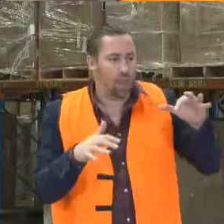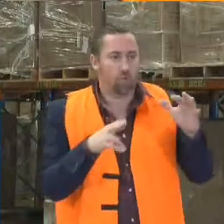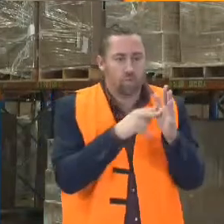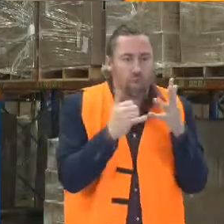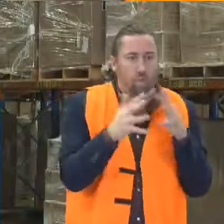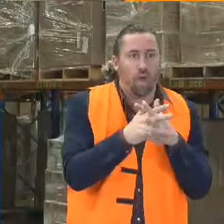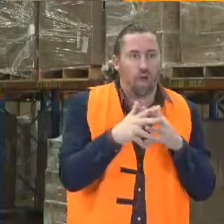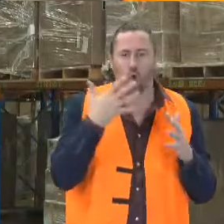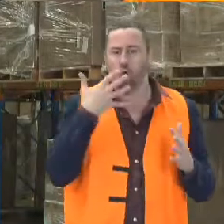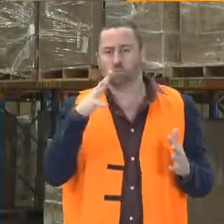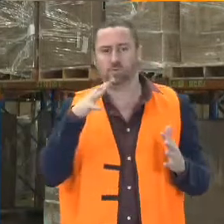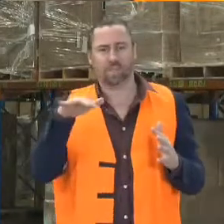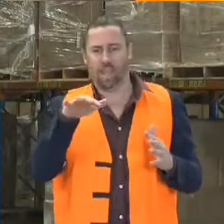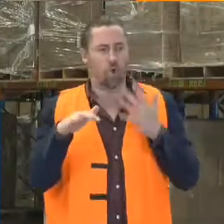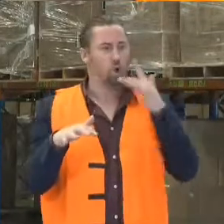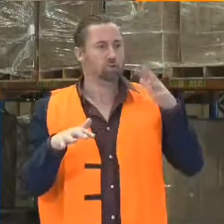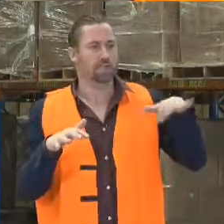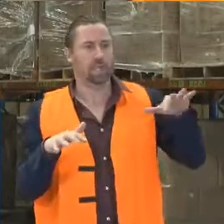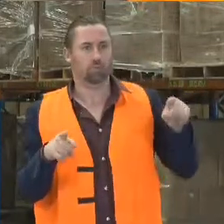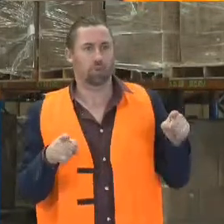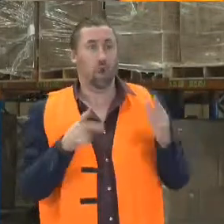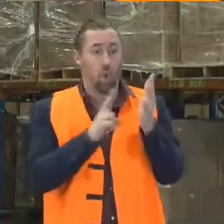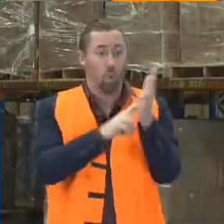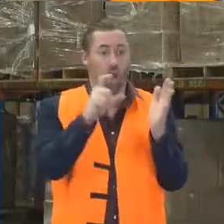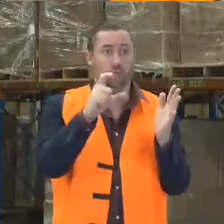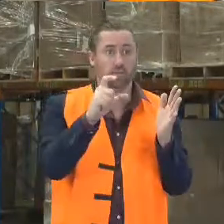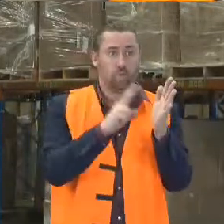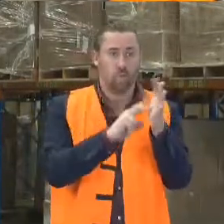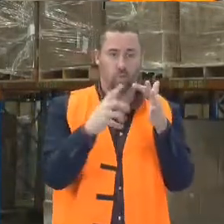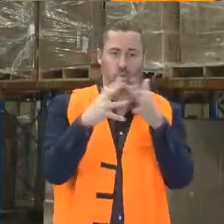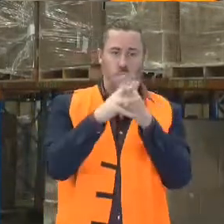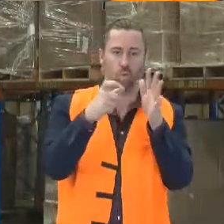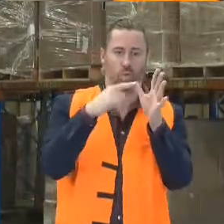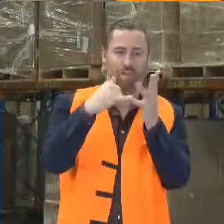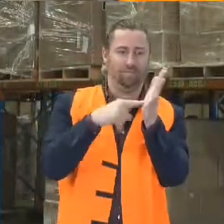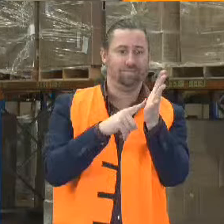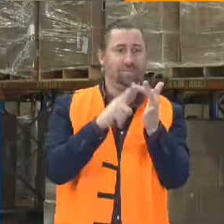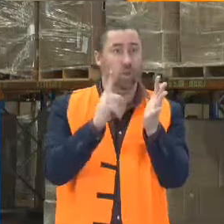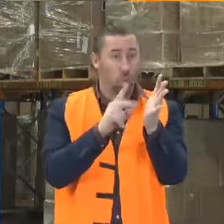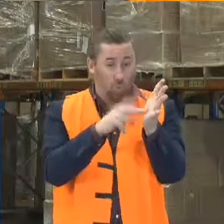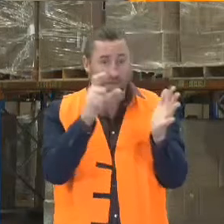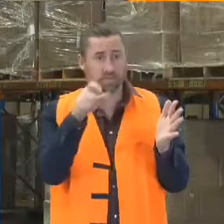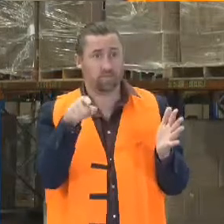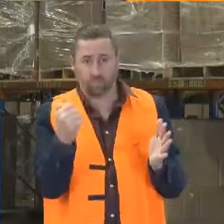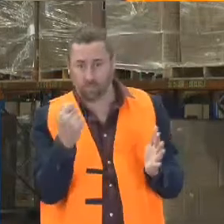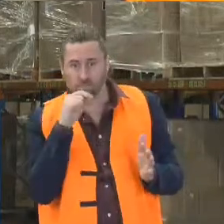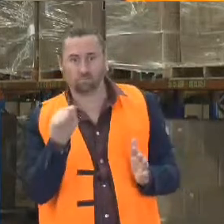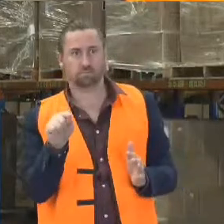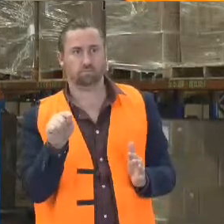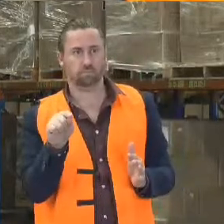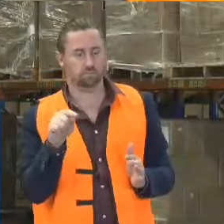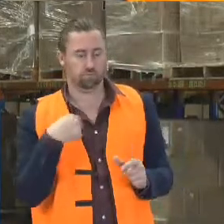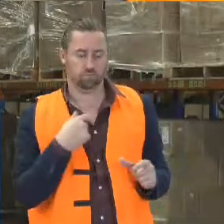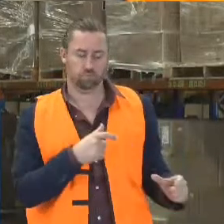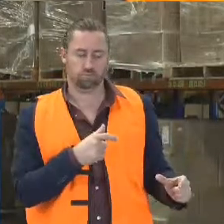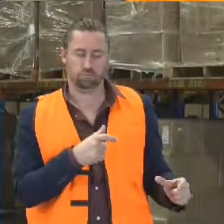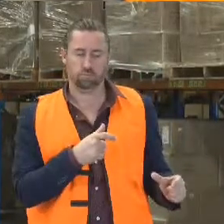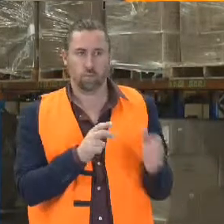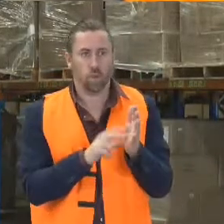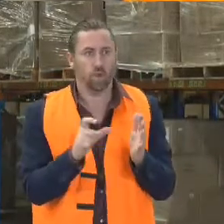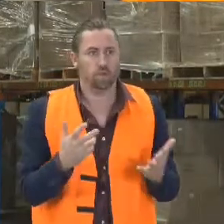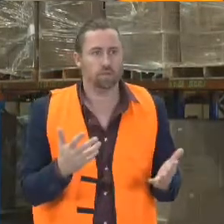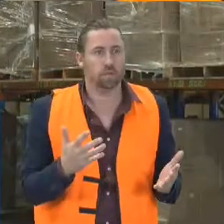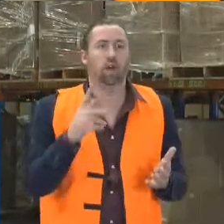South Wales. Okay, they've had cases in Newcastle. So that is something that we are monitoring. But the situation